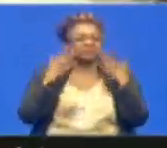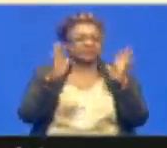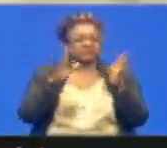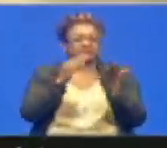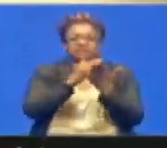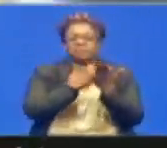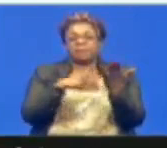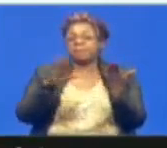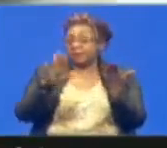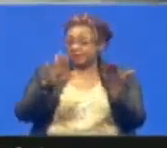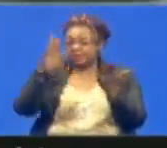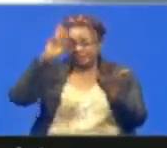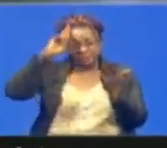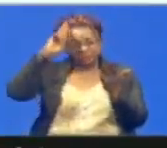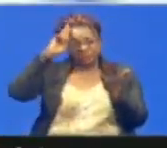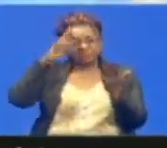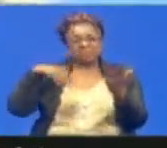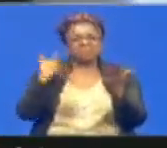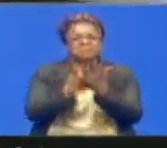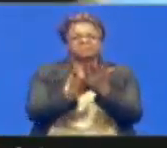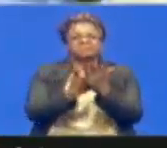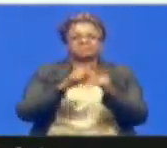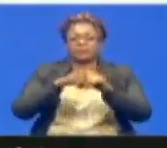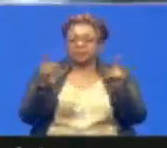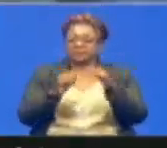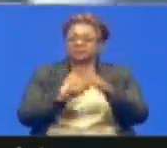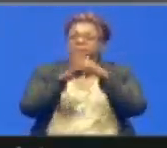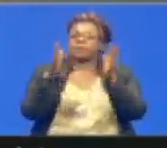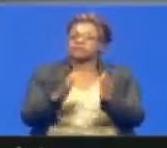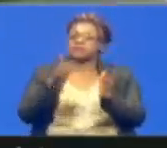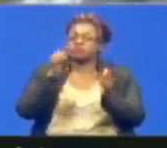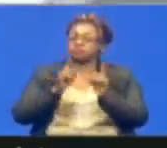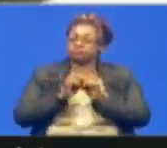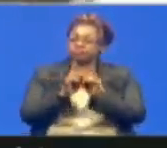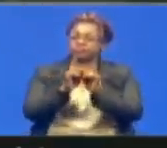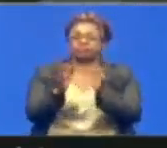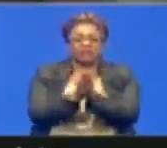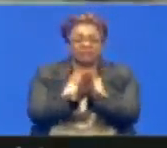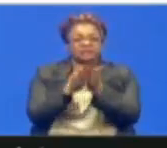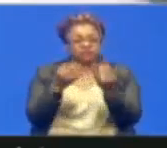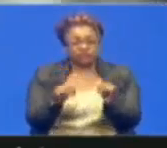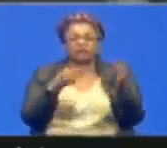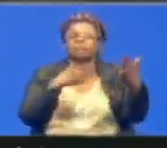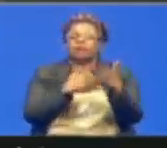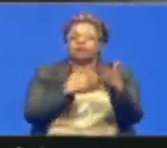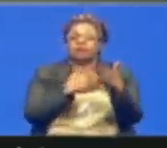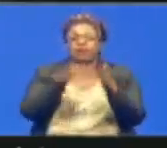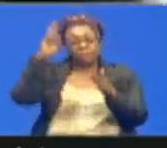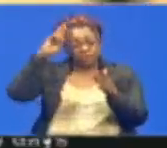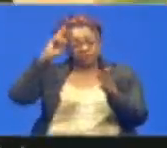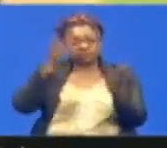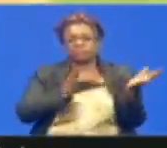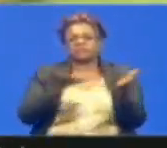statement. The police keen to arrest him, but his supporters who had accompanied him to the station attempting to block the police from taking